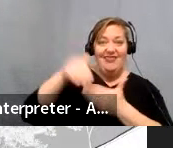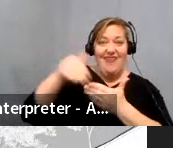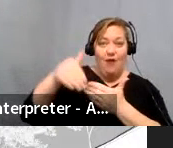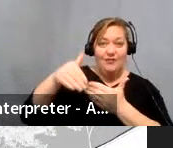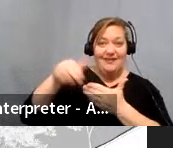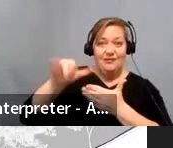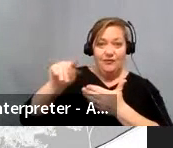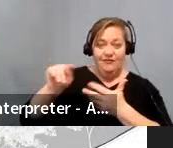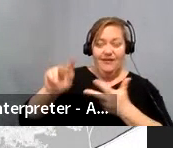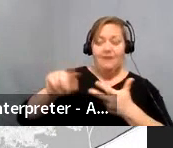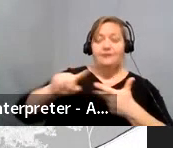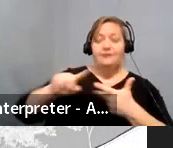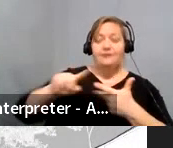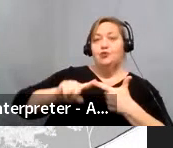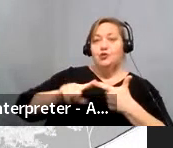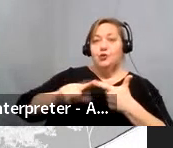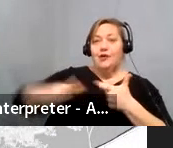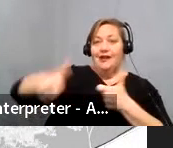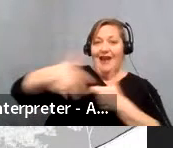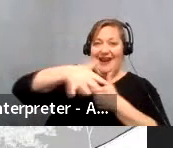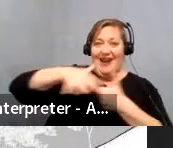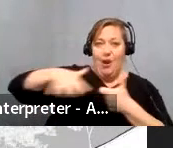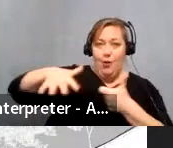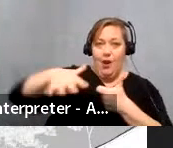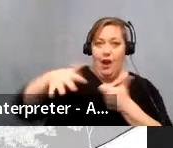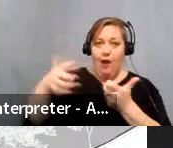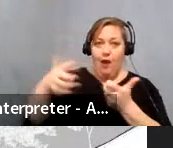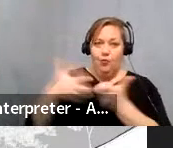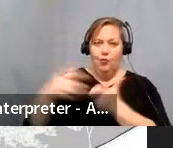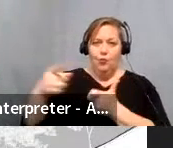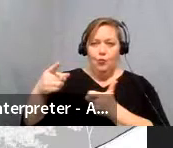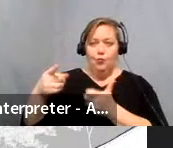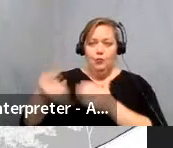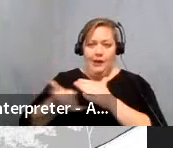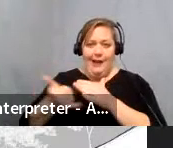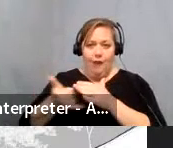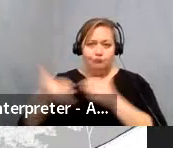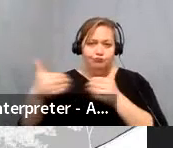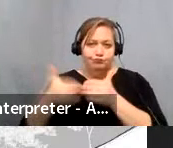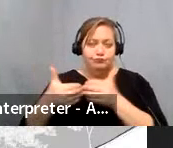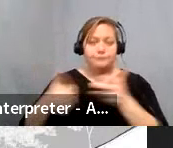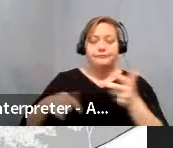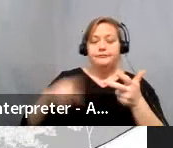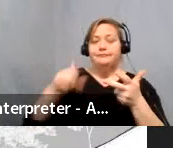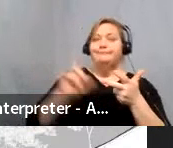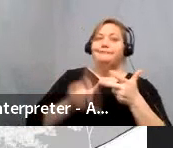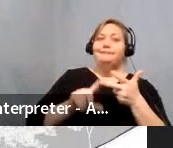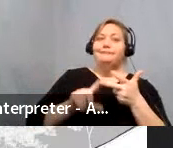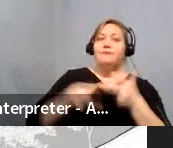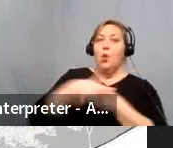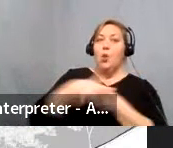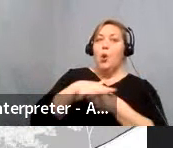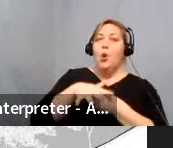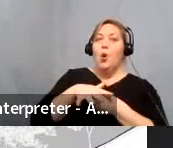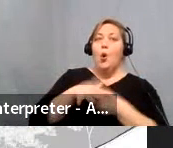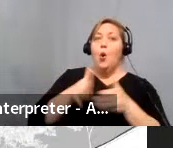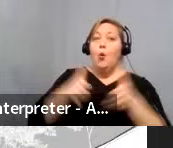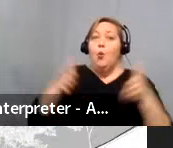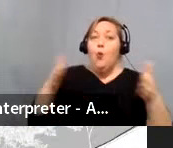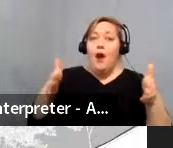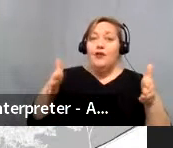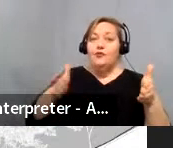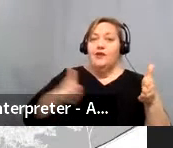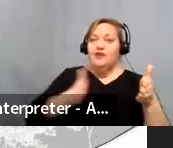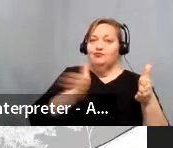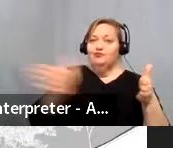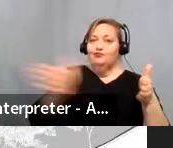2, within the Greater Transit-Oriented Development Area, meaning it's half a mile from a subway or rail station, and 3, it's located on a wide street or on the short end of the